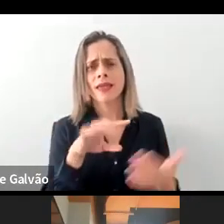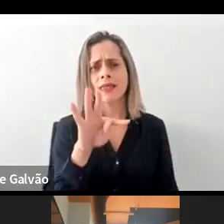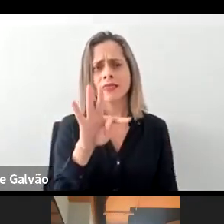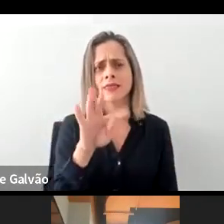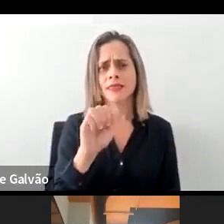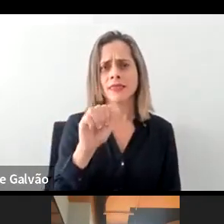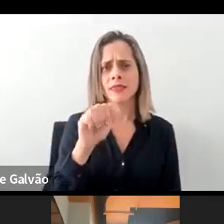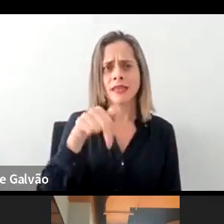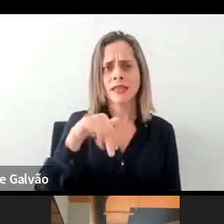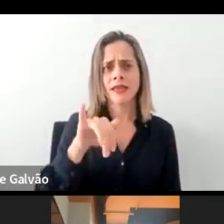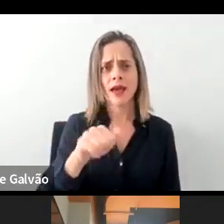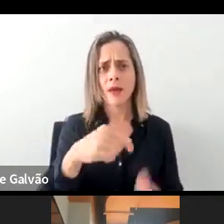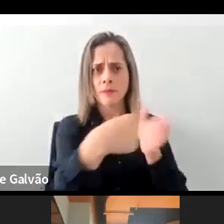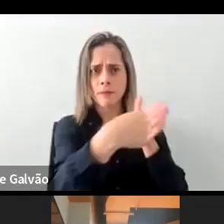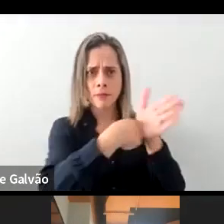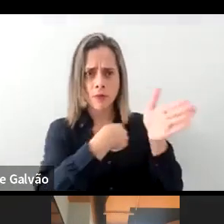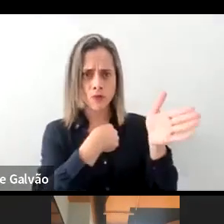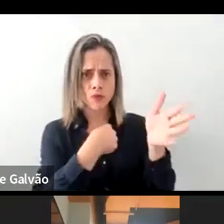question, please?